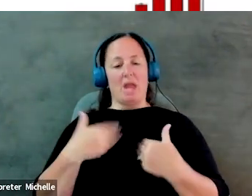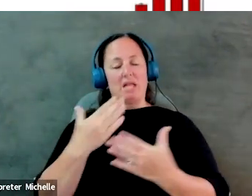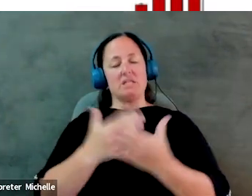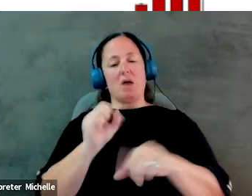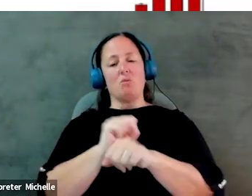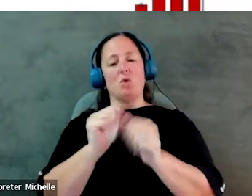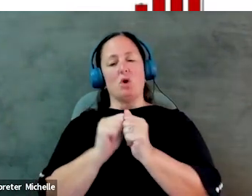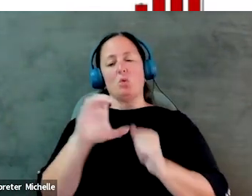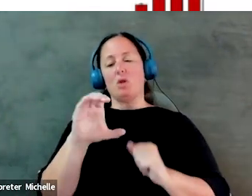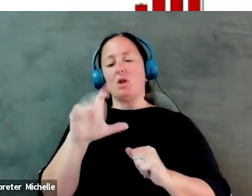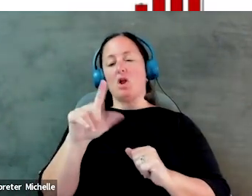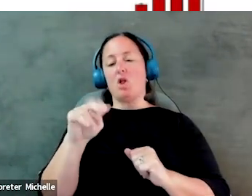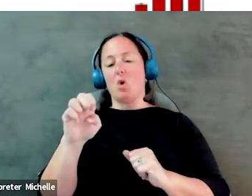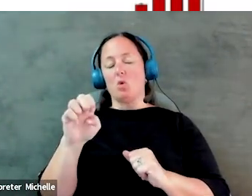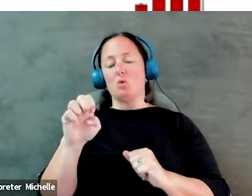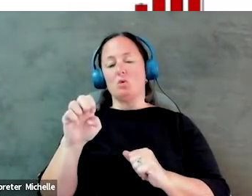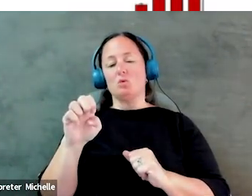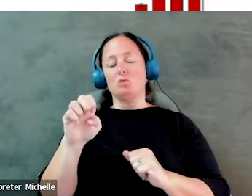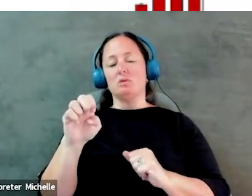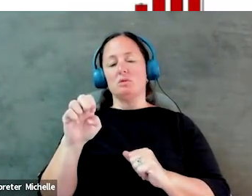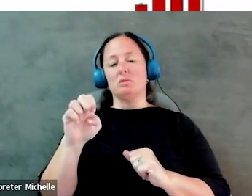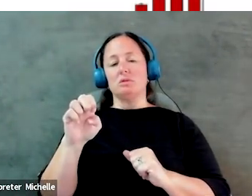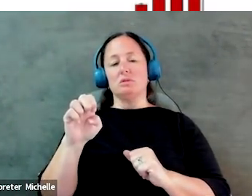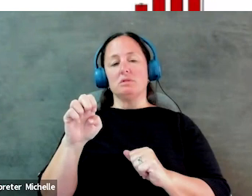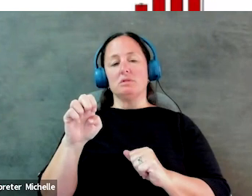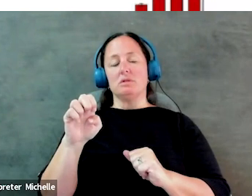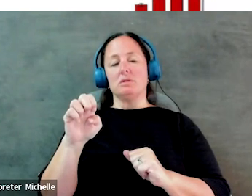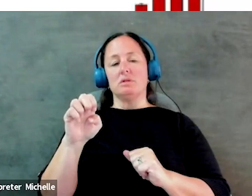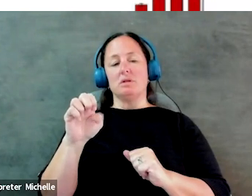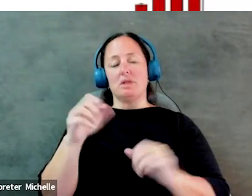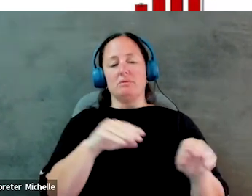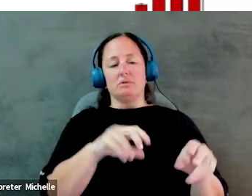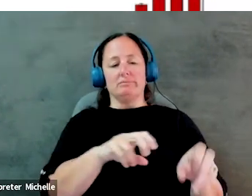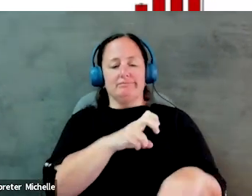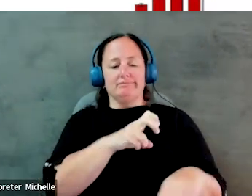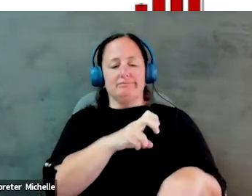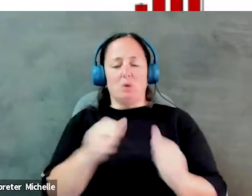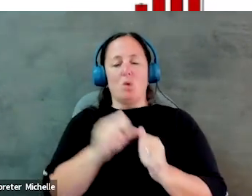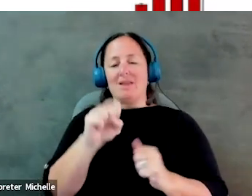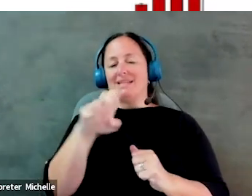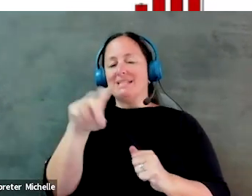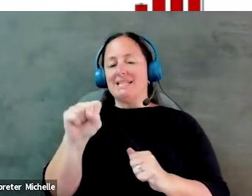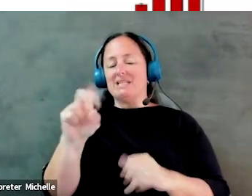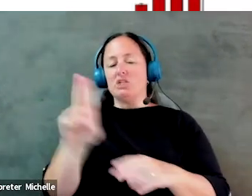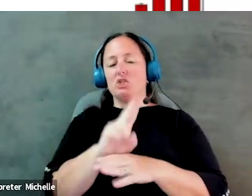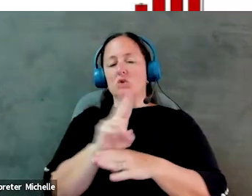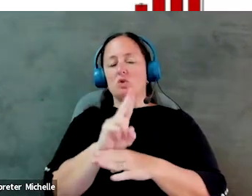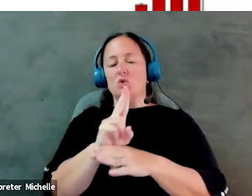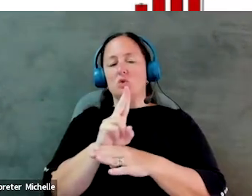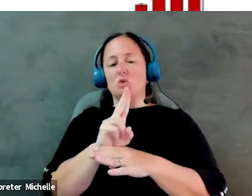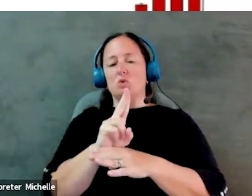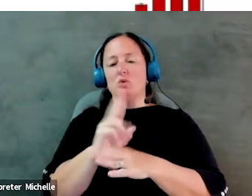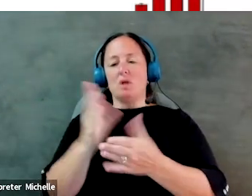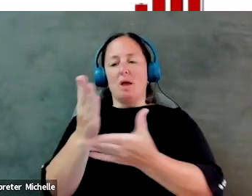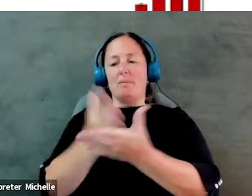And we did some work with clones that propagated by seeds, which were used in a parcel,